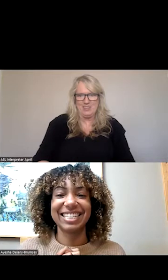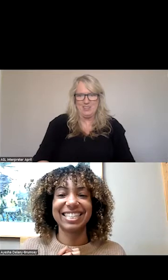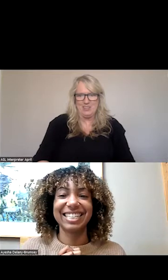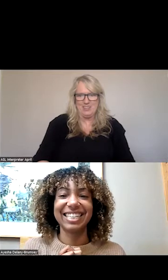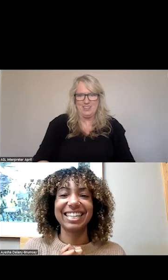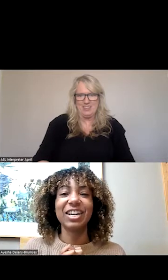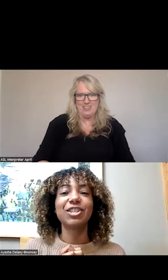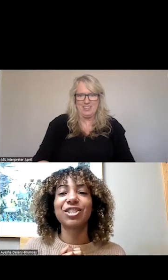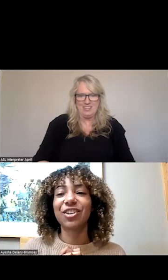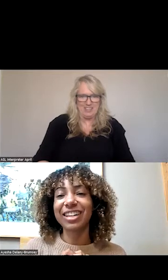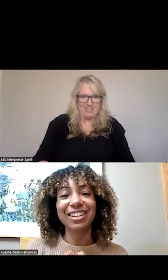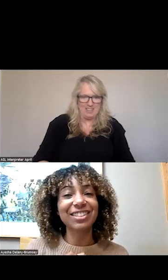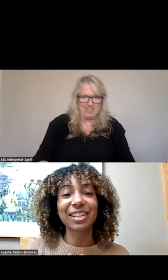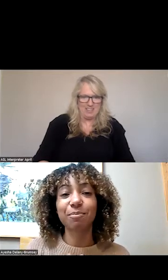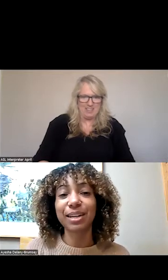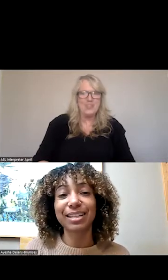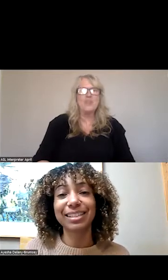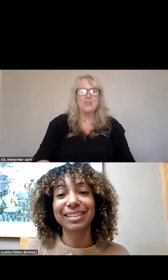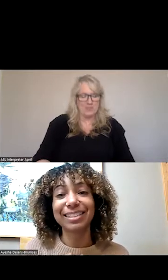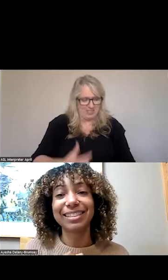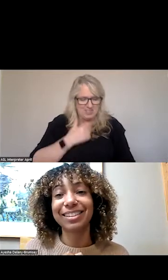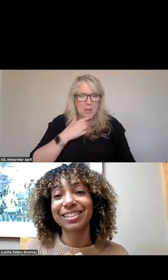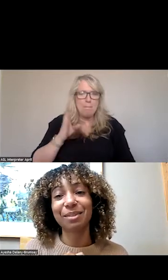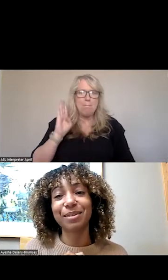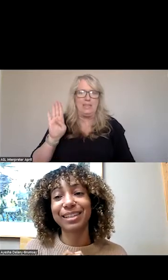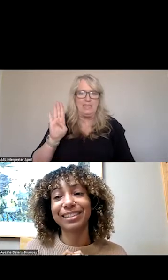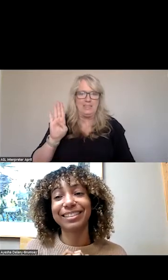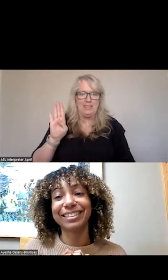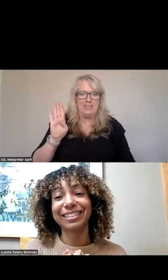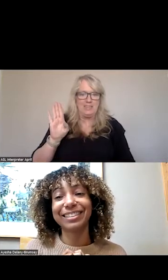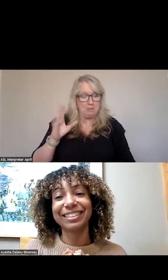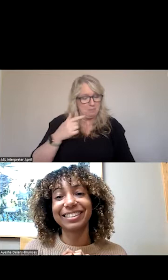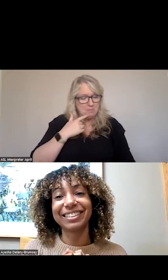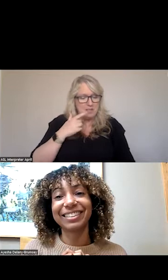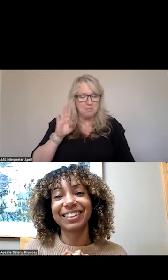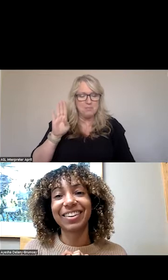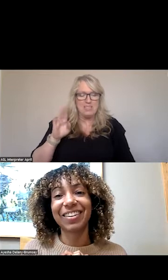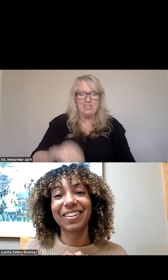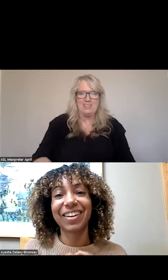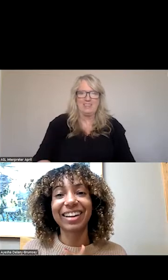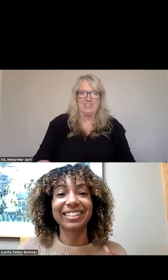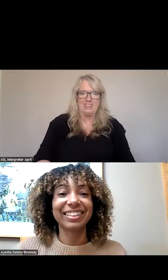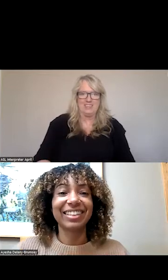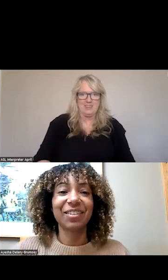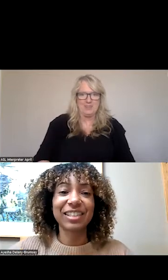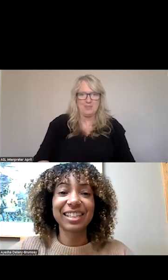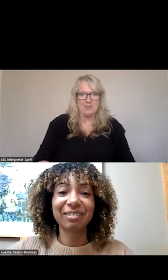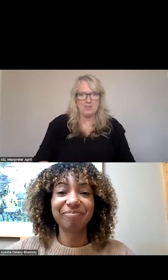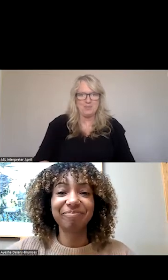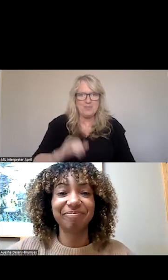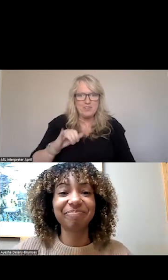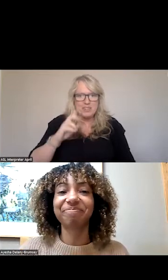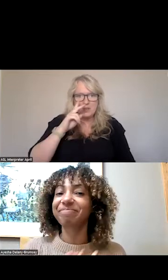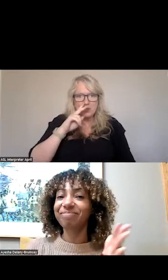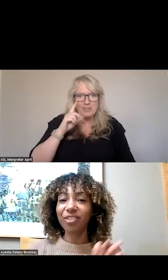in. Okay, Chelsea said B. Chelsea said B. All right, can we